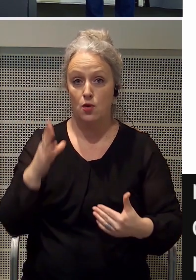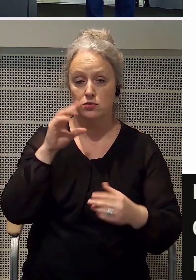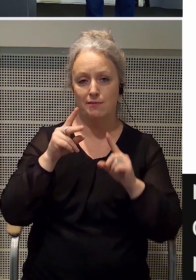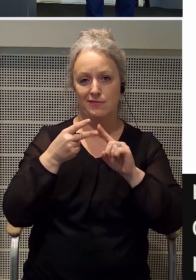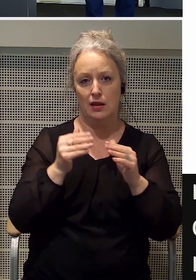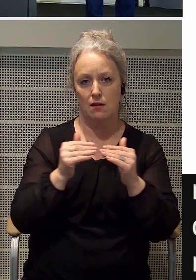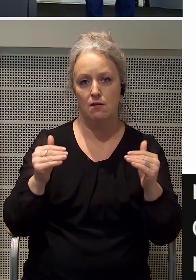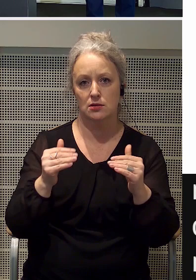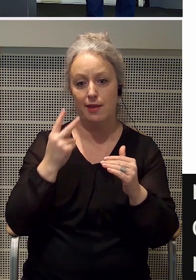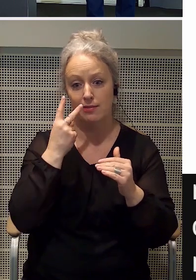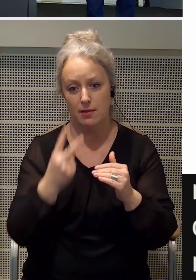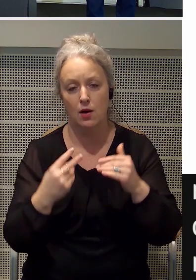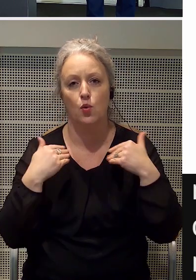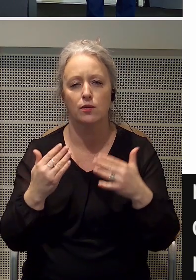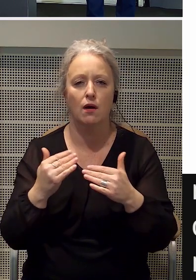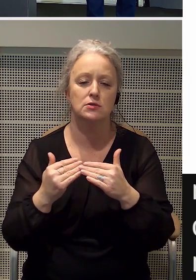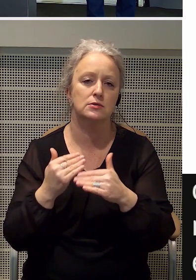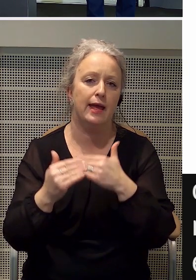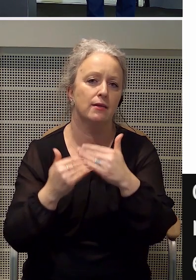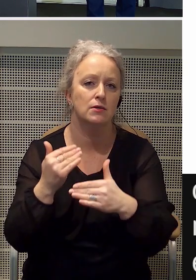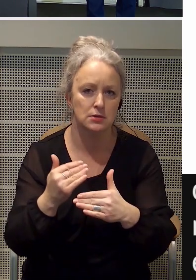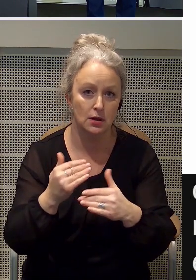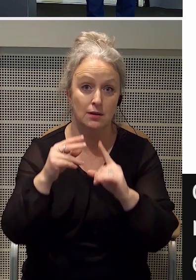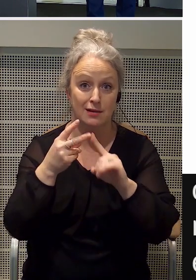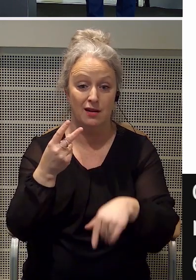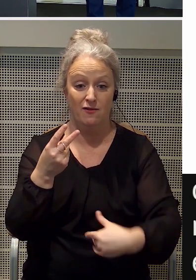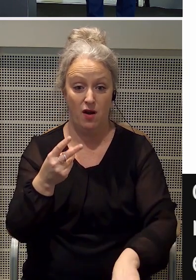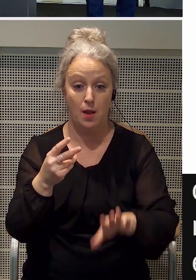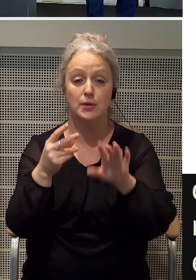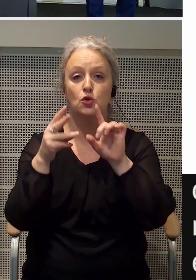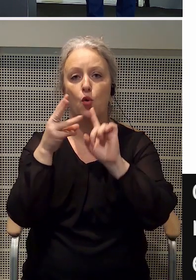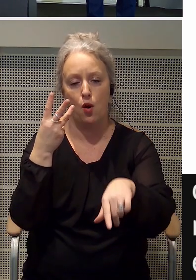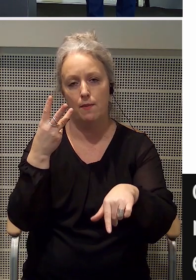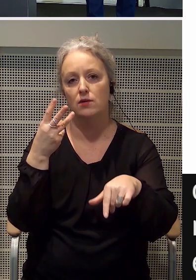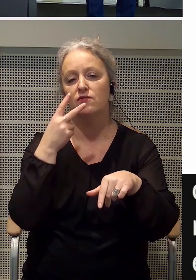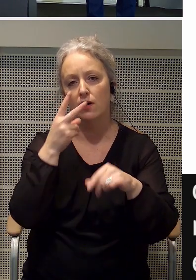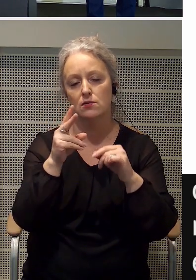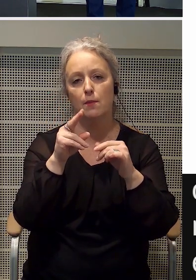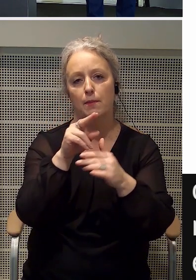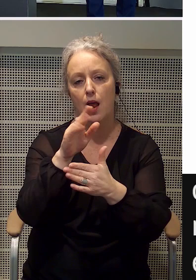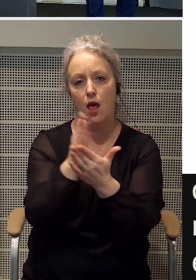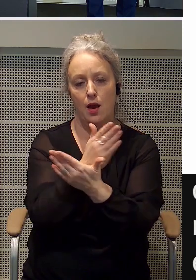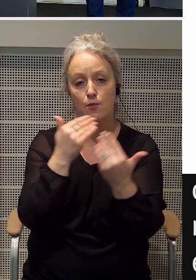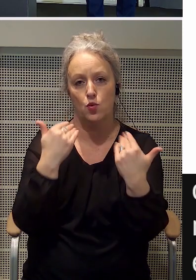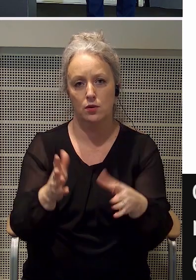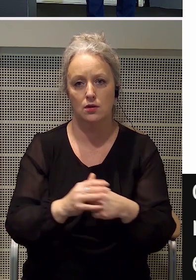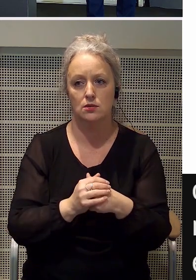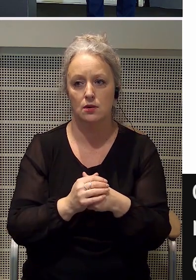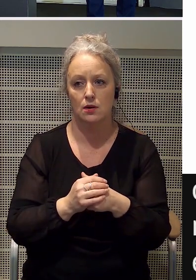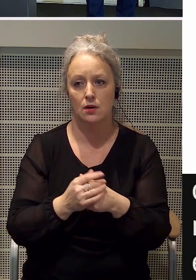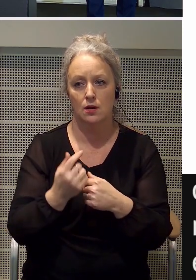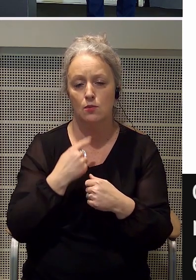in favor of their case. So let's see how we'll do in the second and then in the maybe in the